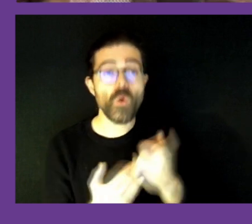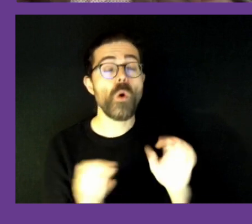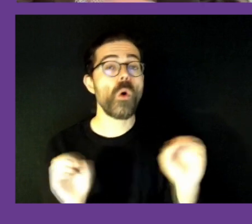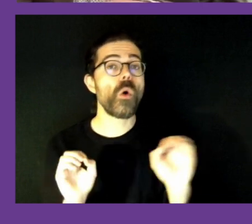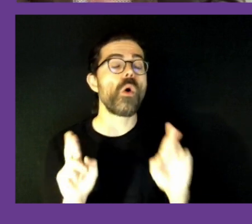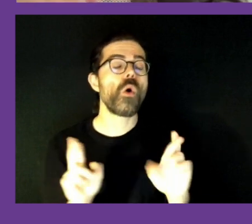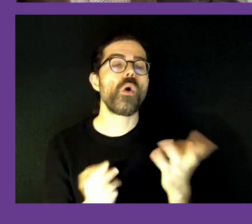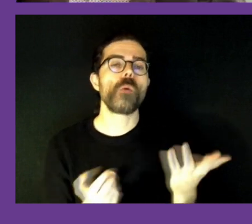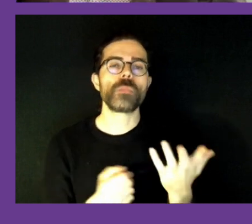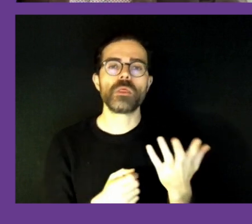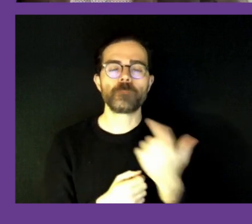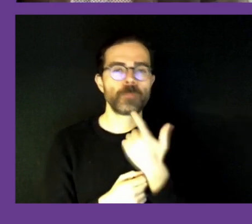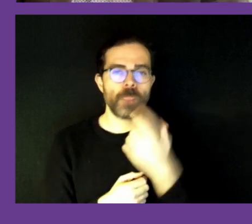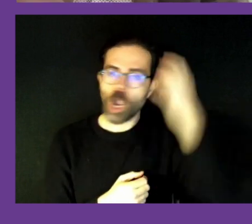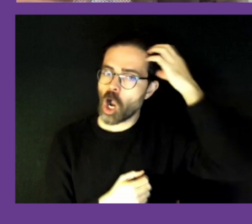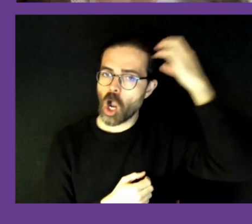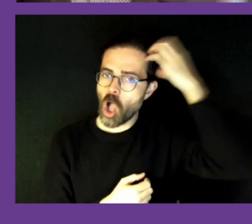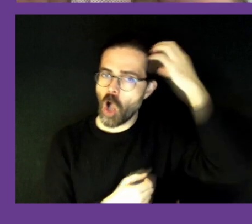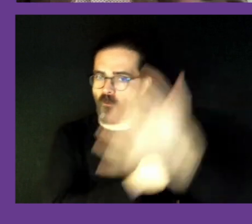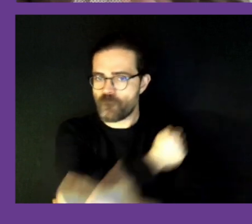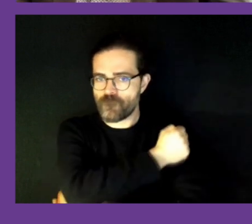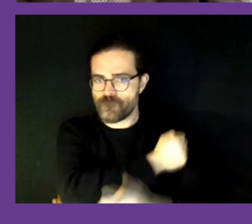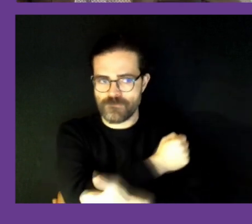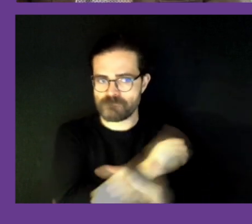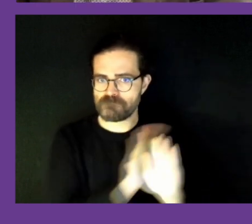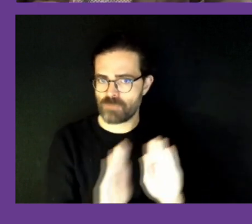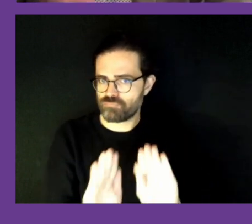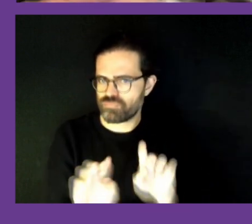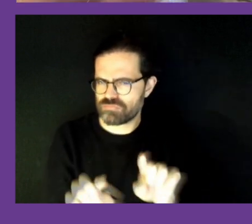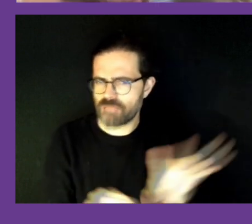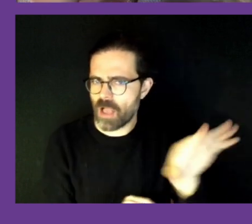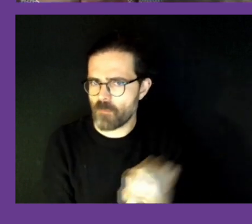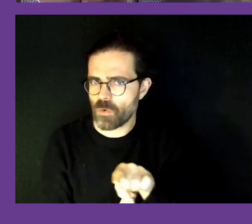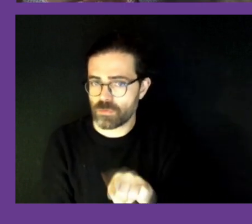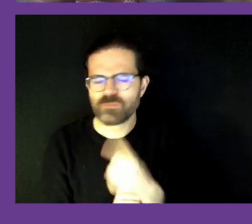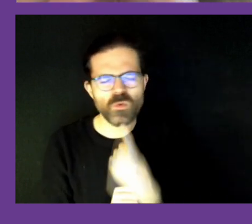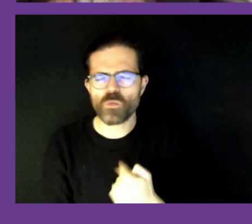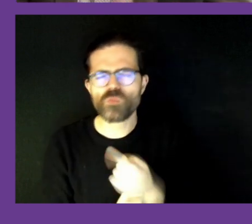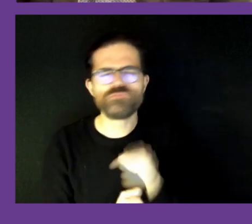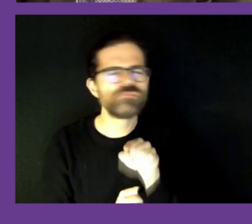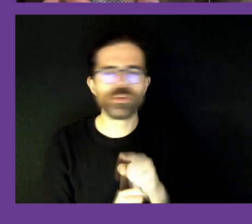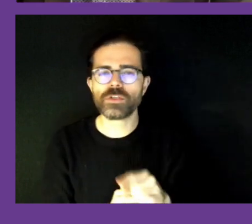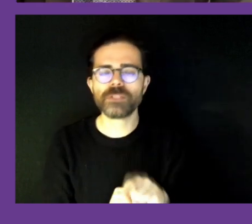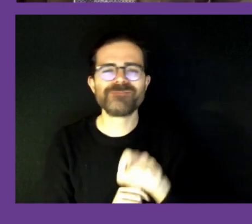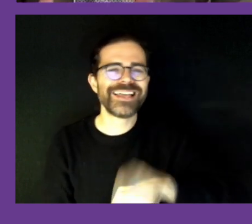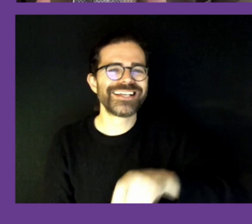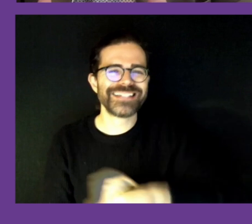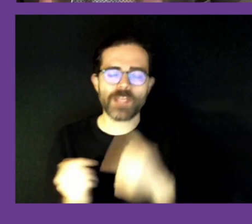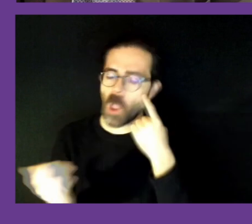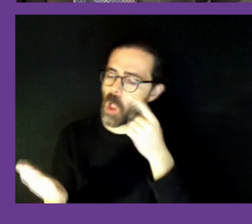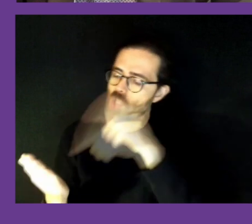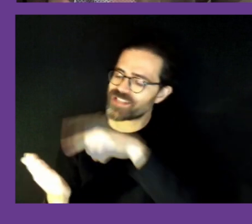is accessible and fulfills those requirements, what do I need to check? So harmonized